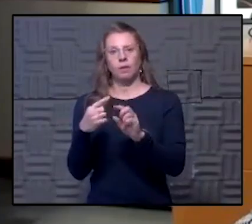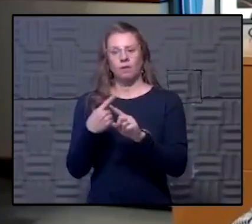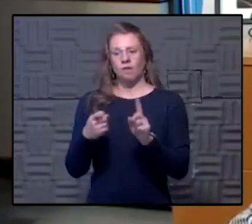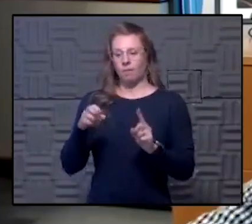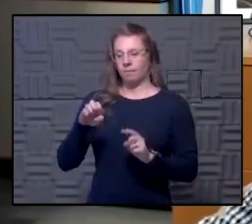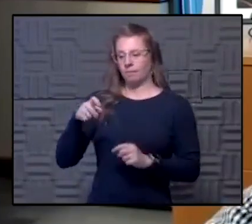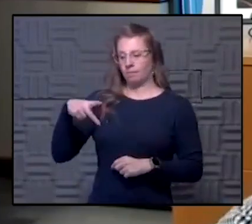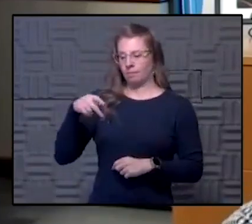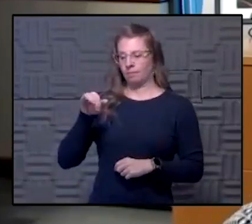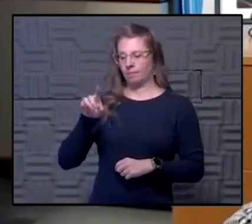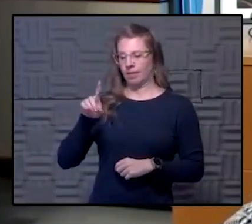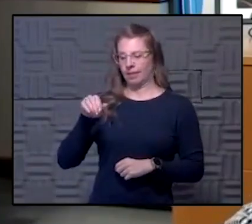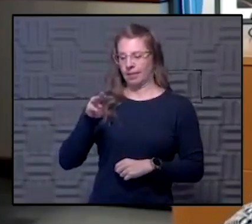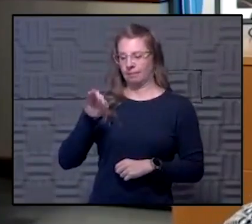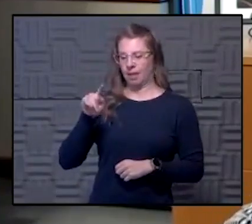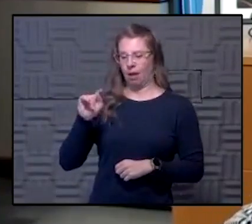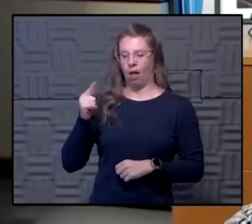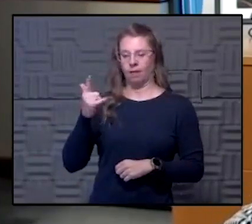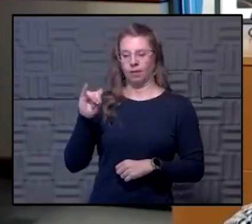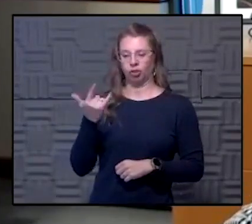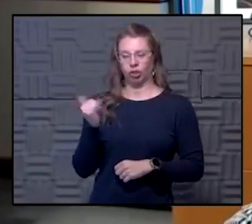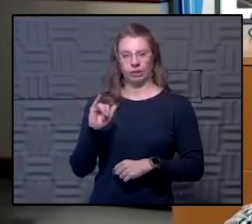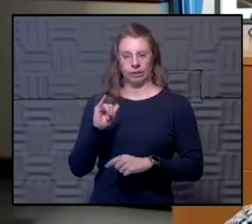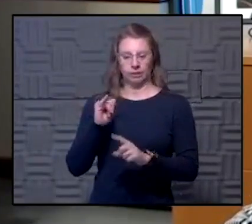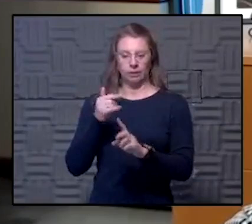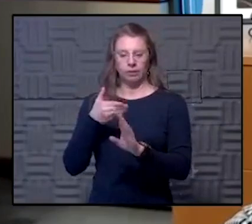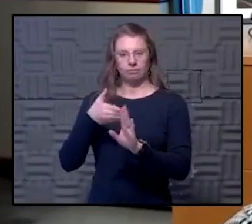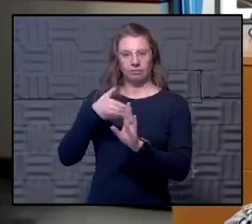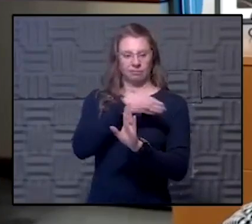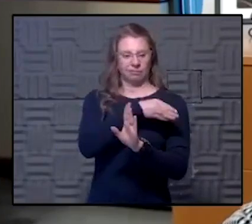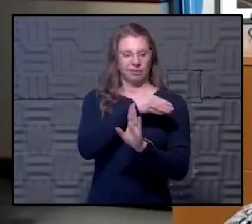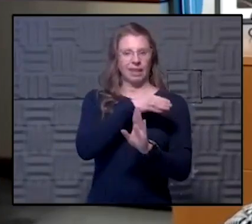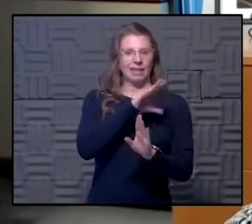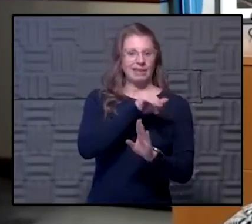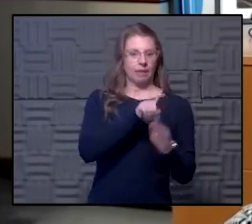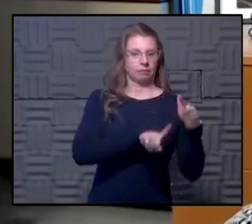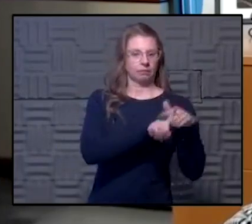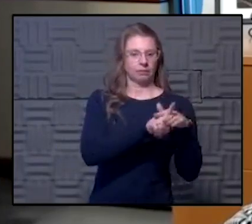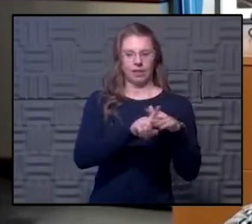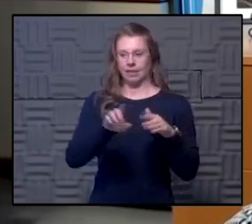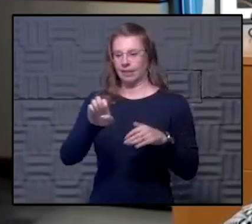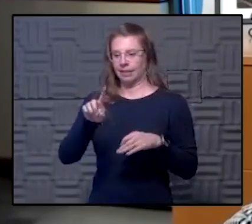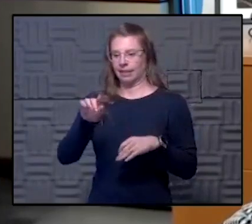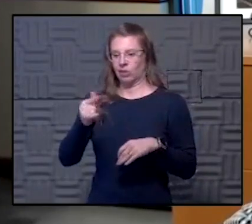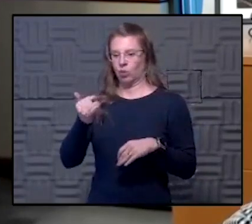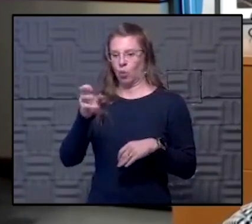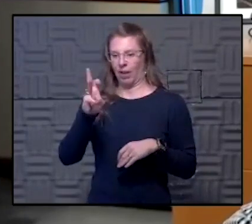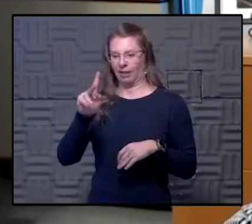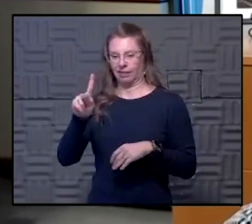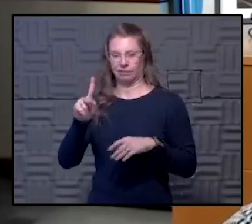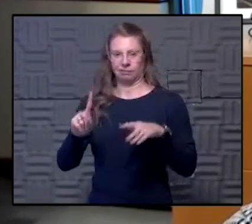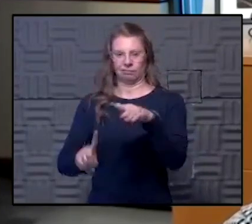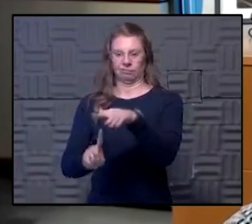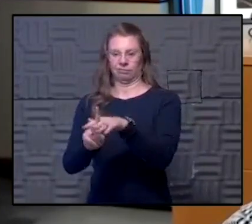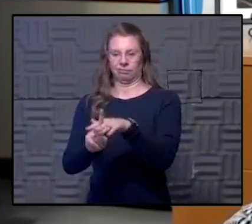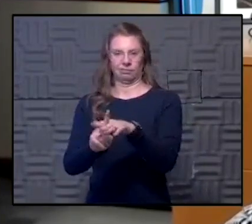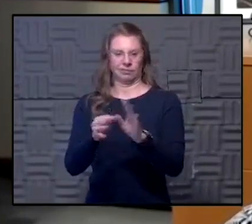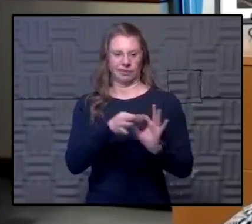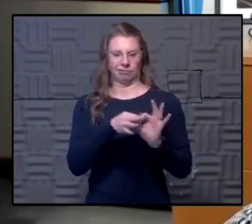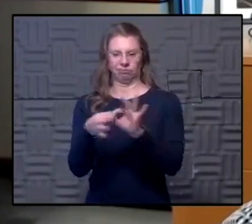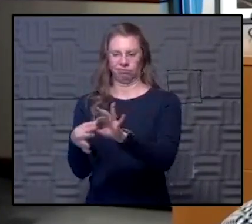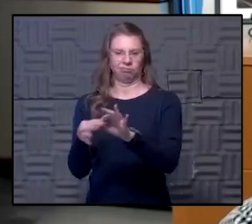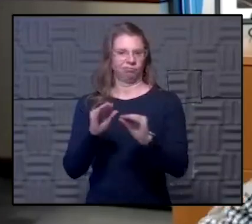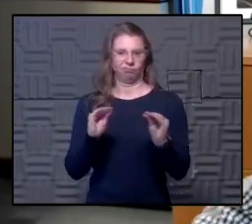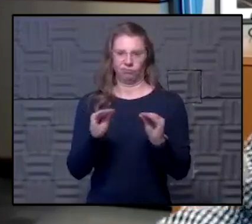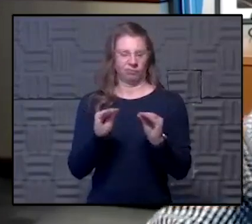epidemiology perspective, between the earlier case in Ellis County and the one in Sedgwick County. So I'm sure there's going to be pockets and spread in local